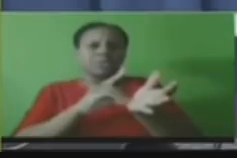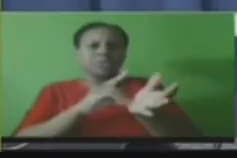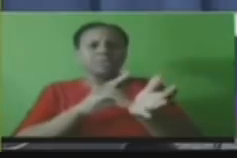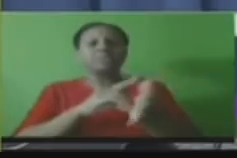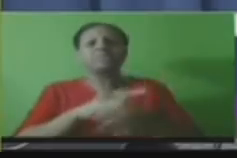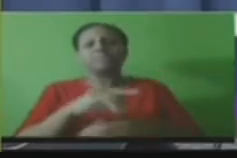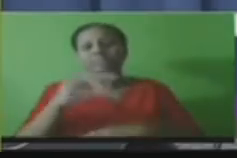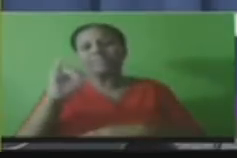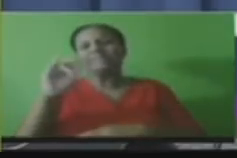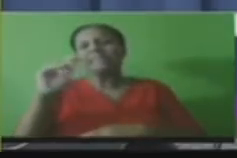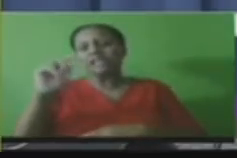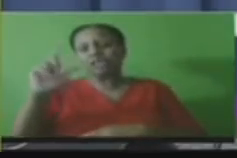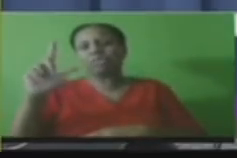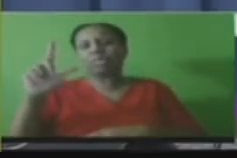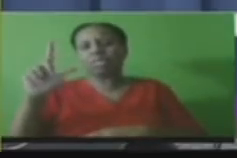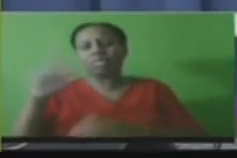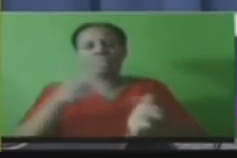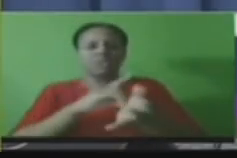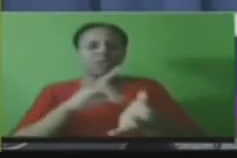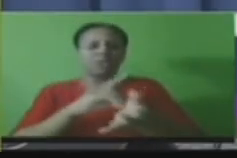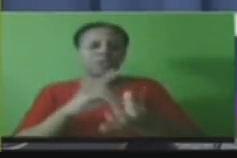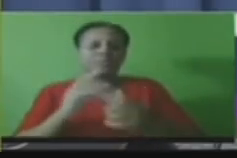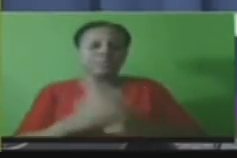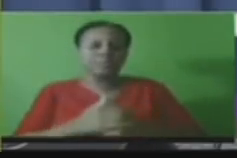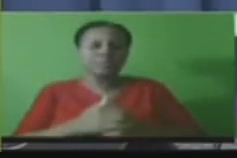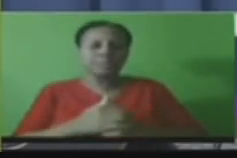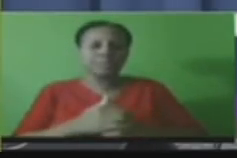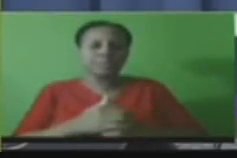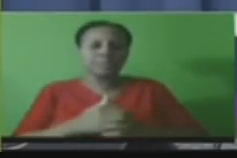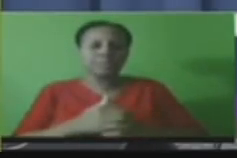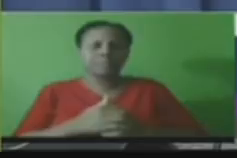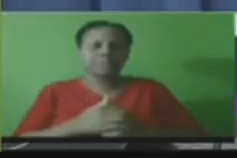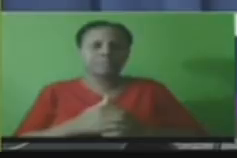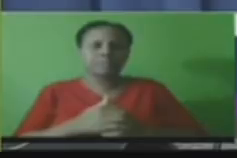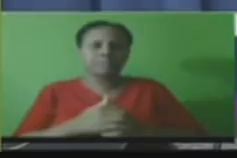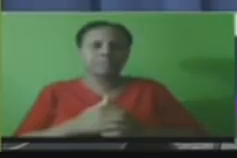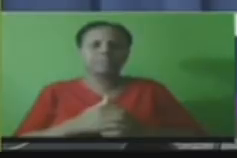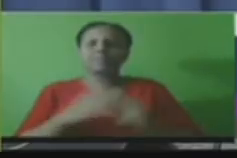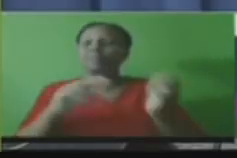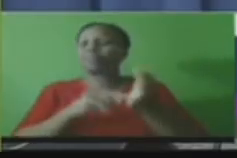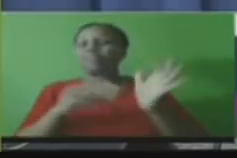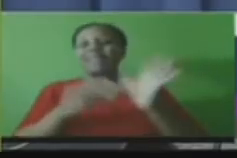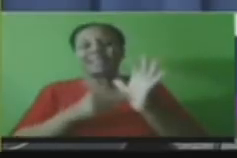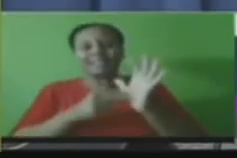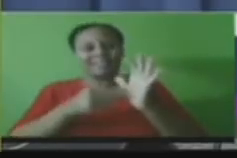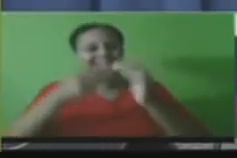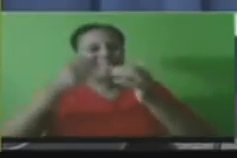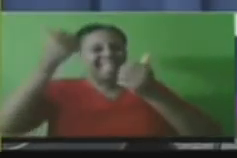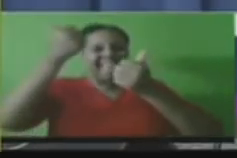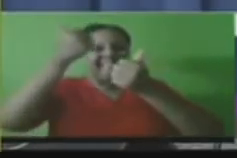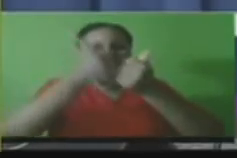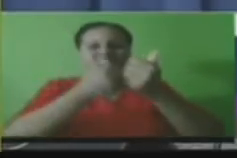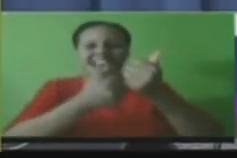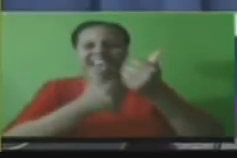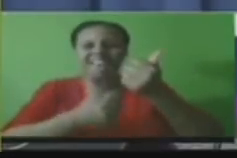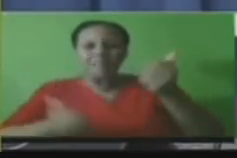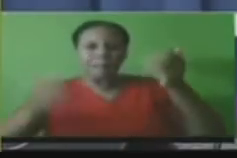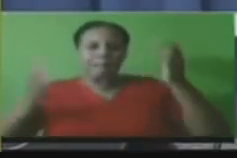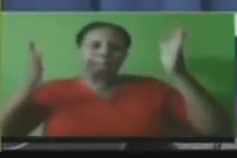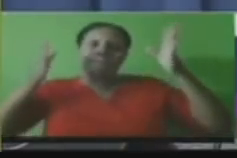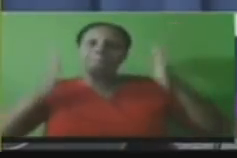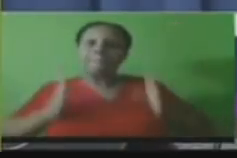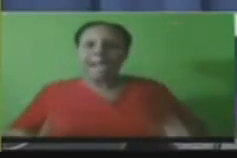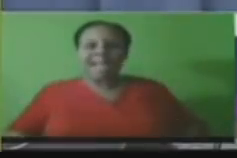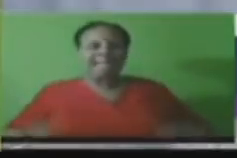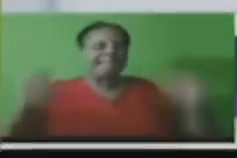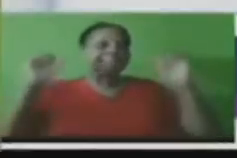to a vaccine. Why is that important? It is important for this next slide. And I hope